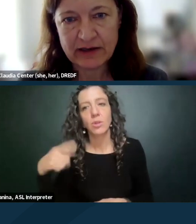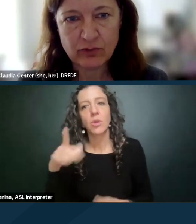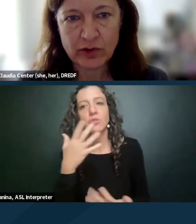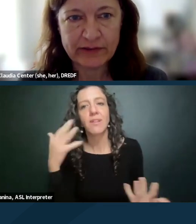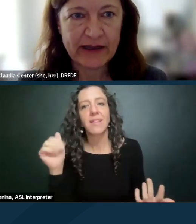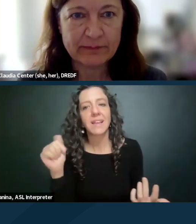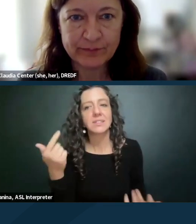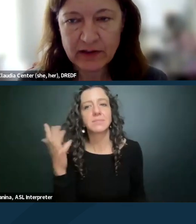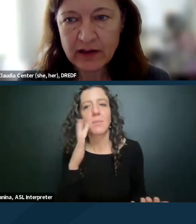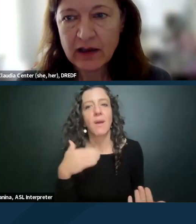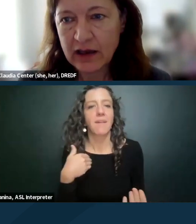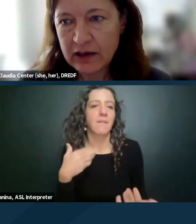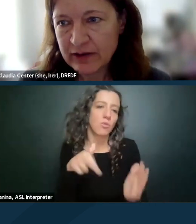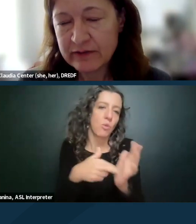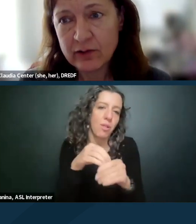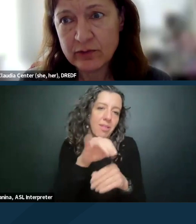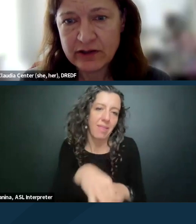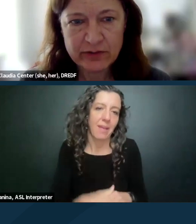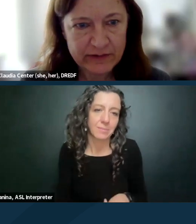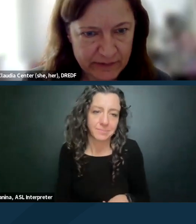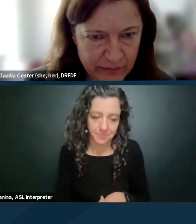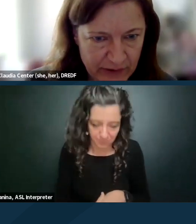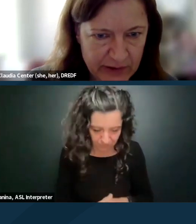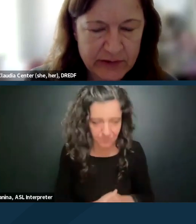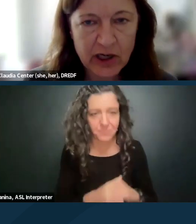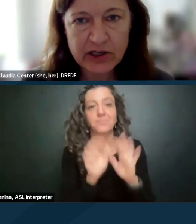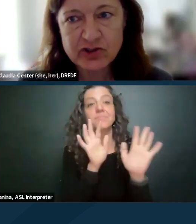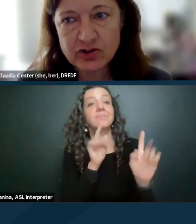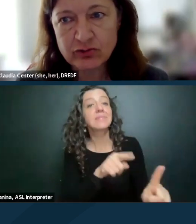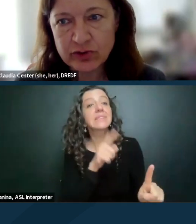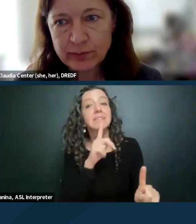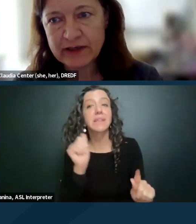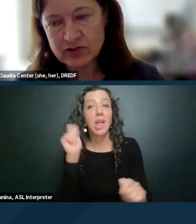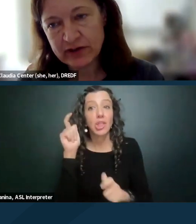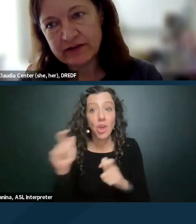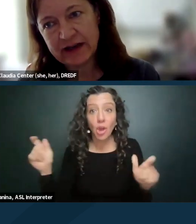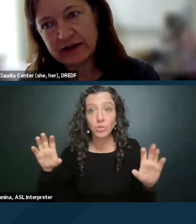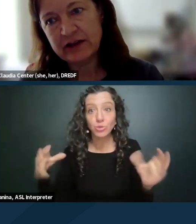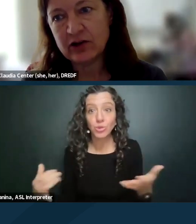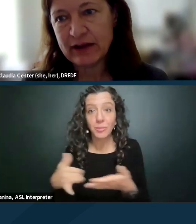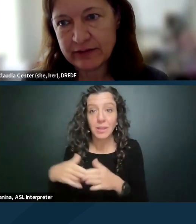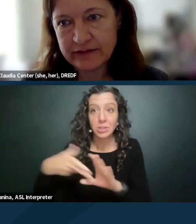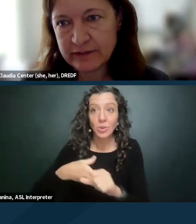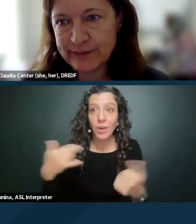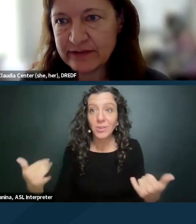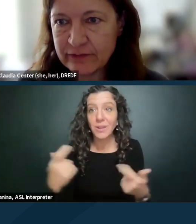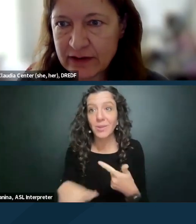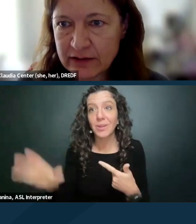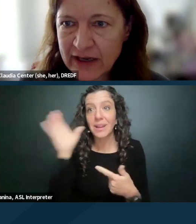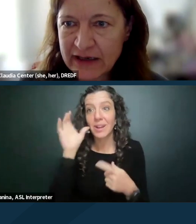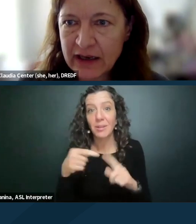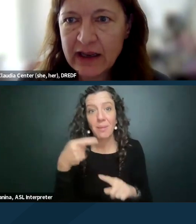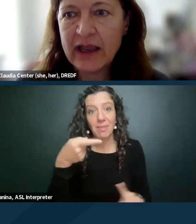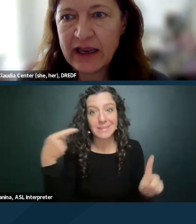may play a role in that. And so, you know, this is a very large group that joined today to hear about this